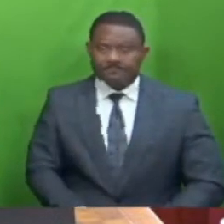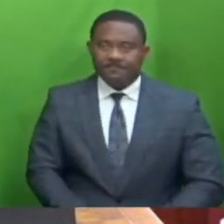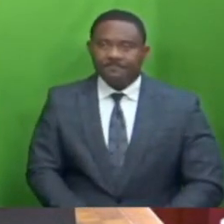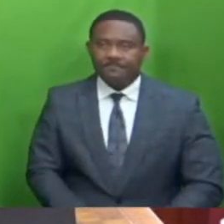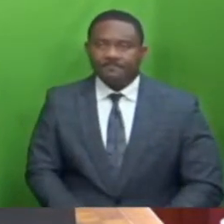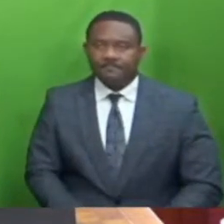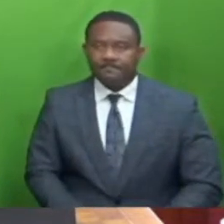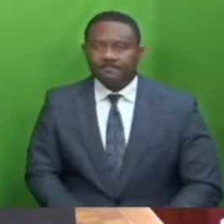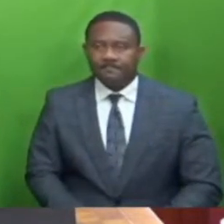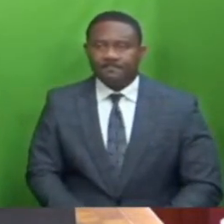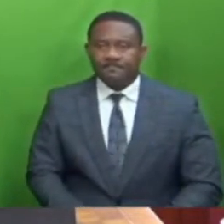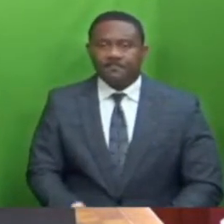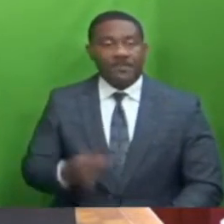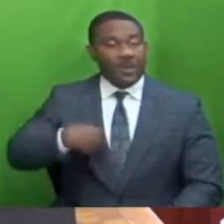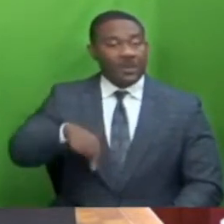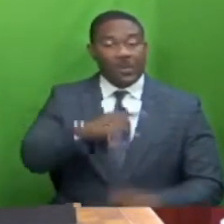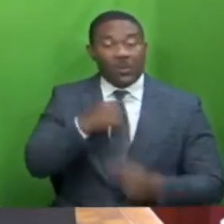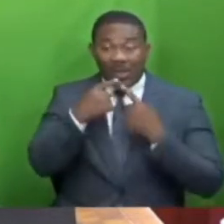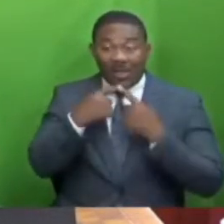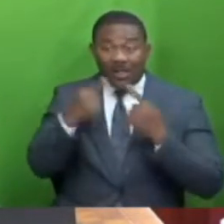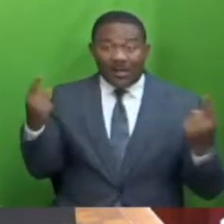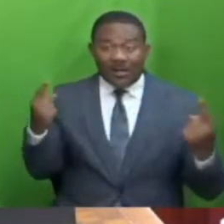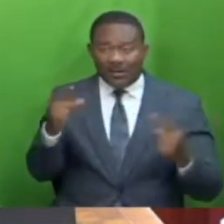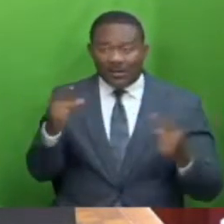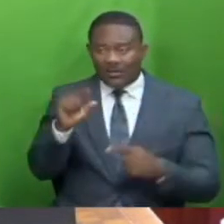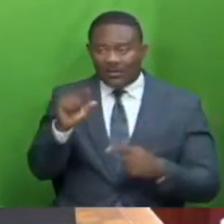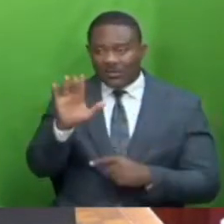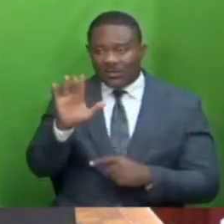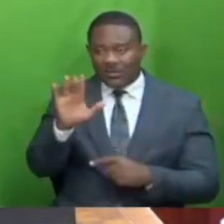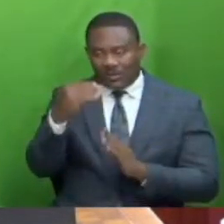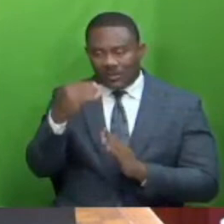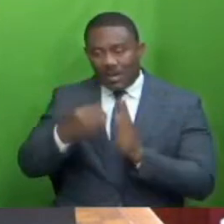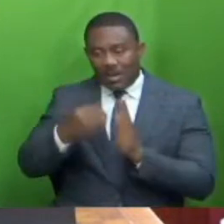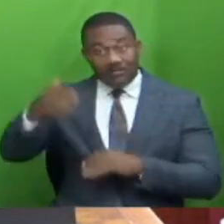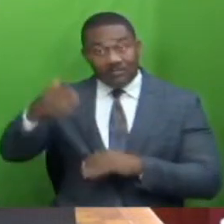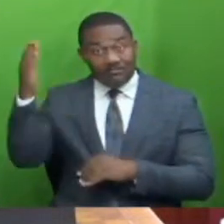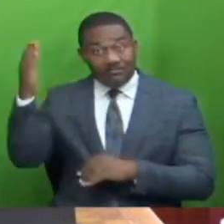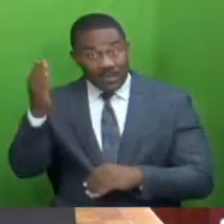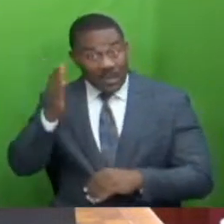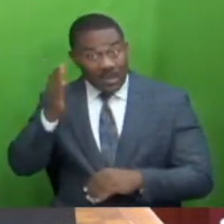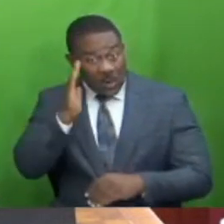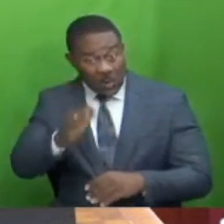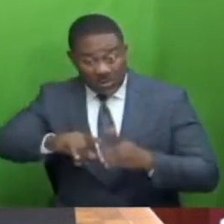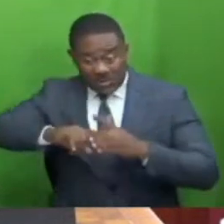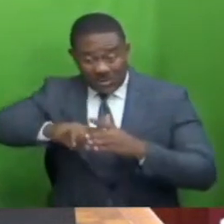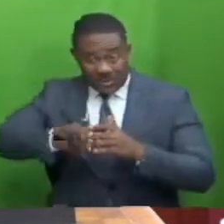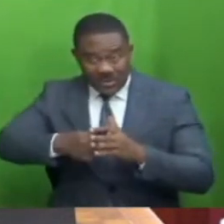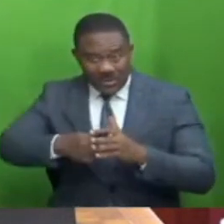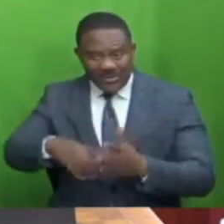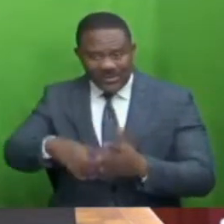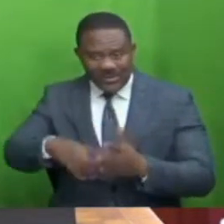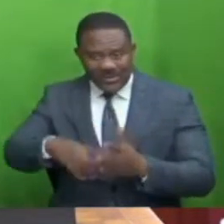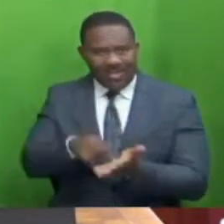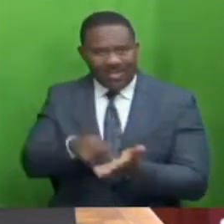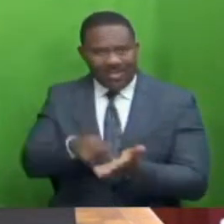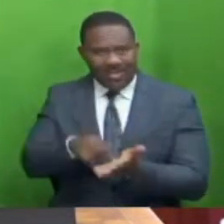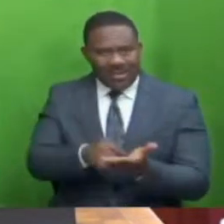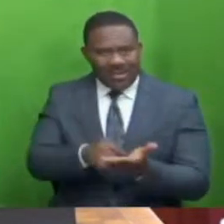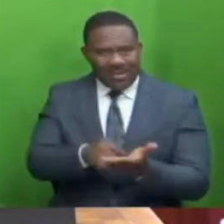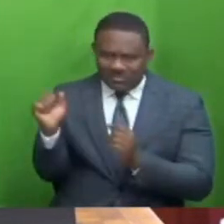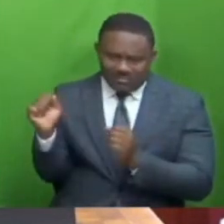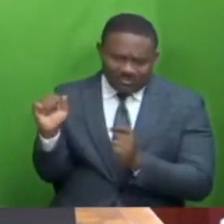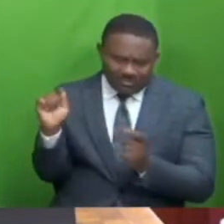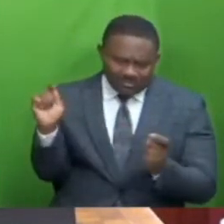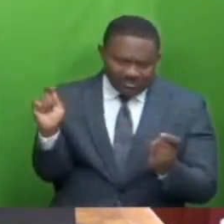Speaker, we announced in the 2023 budget statement that we will embark on a debt restructuring program